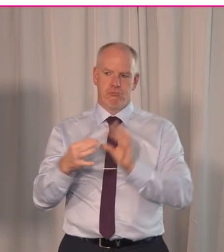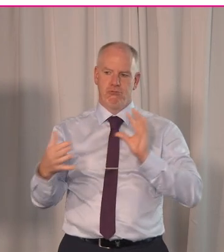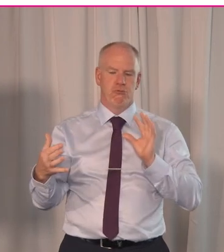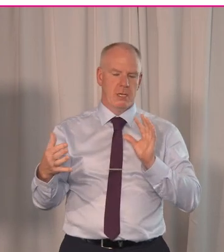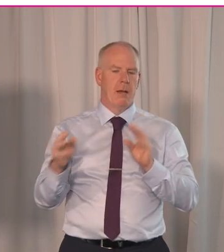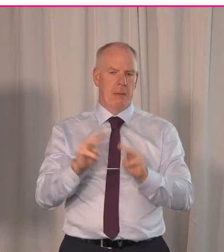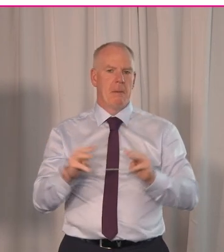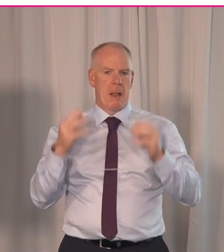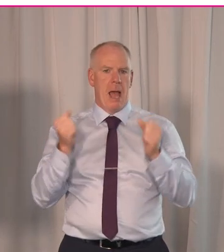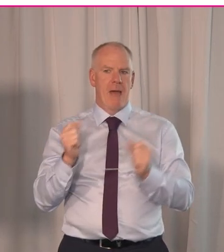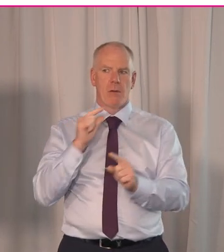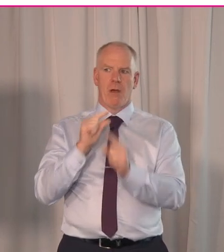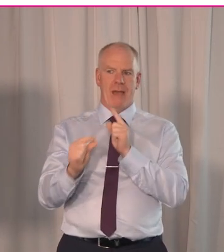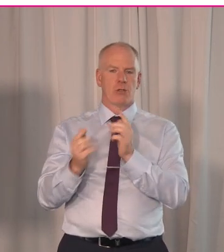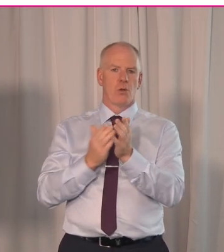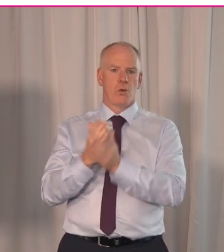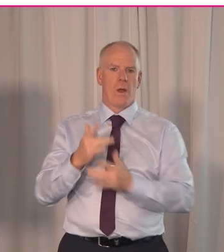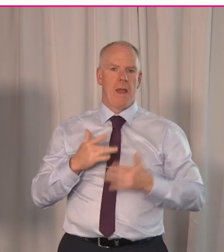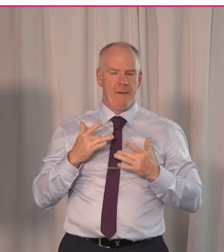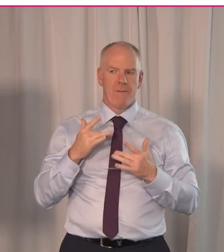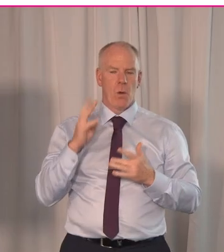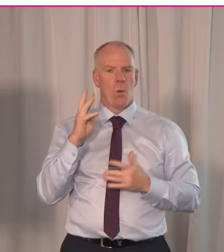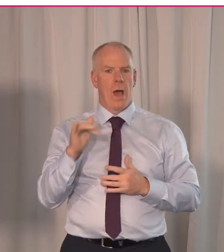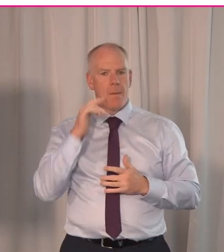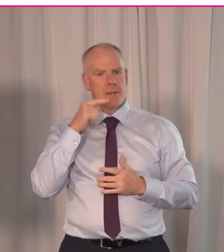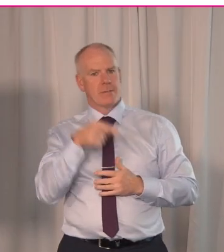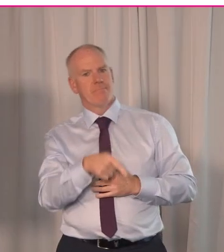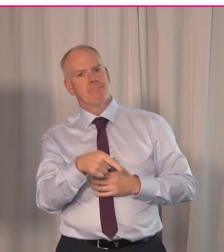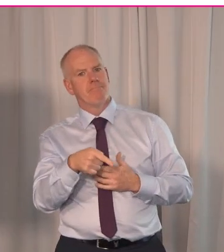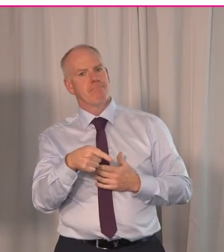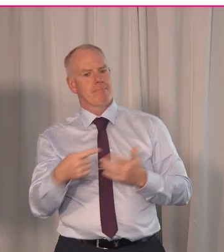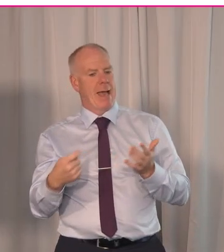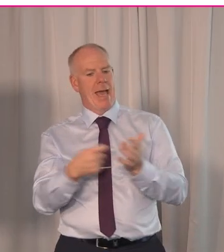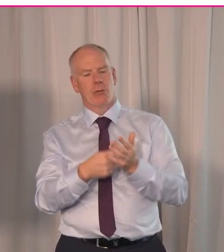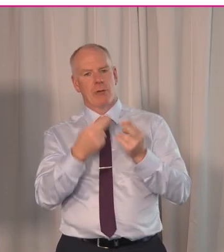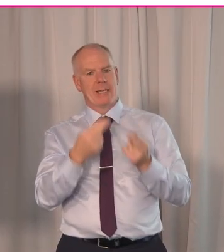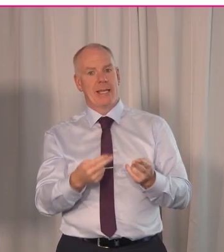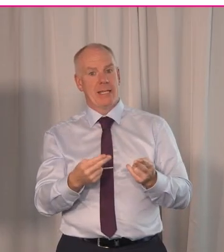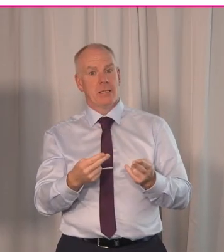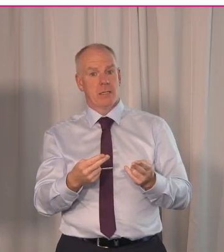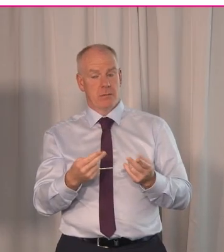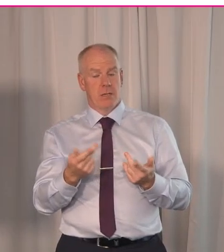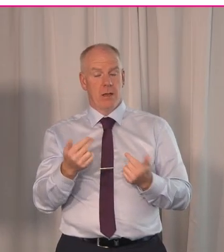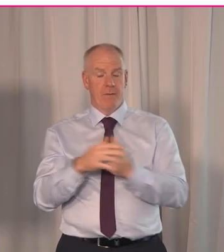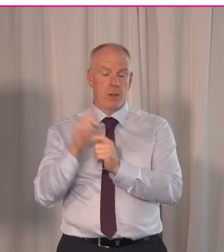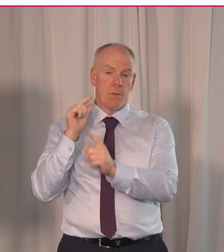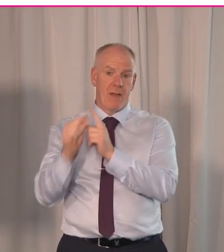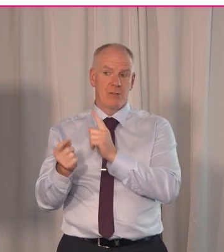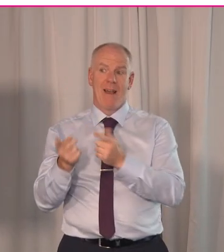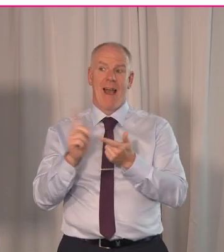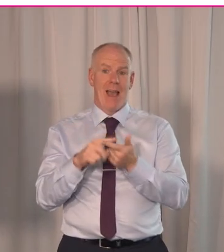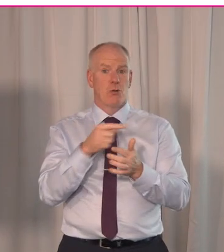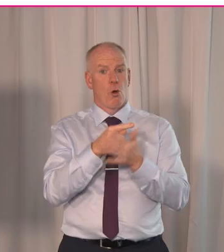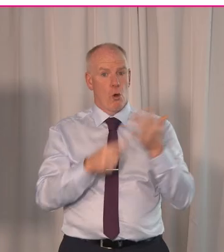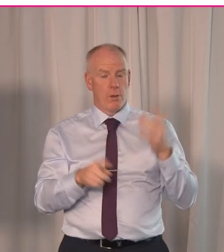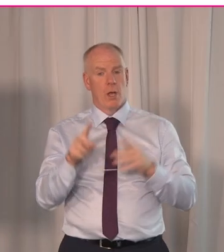will have professionals in their lives by virtue of the fact that there may be additional needs. For professionals as well, similar to other studies,